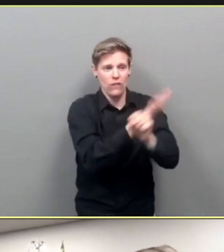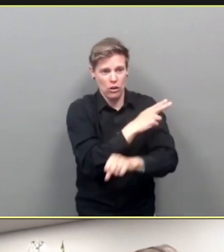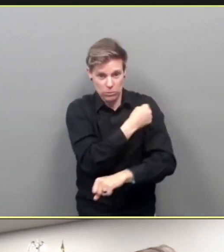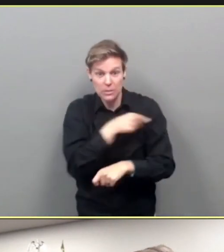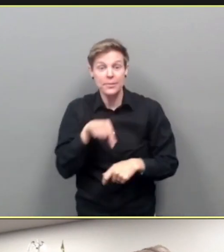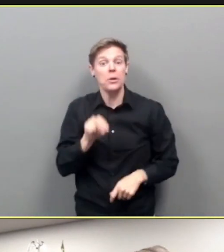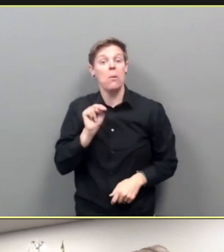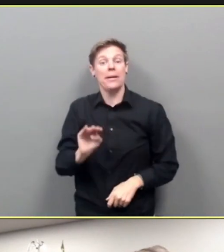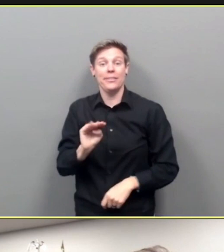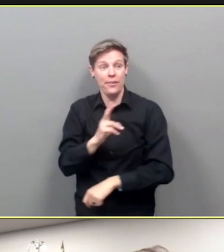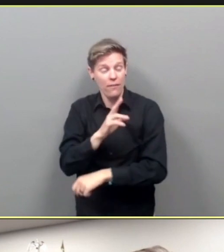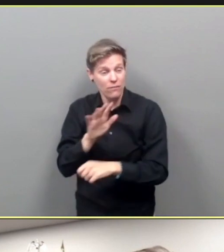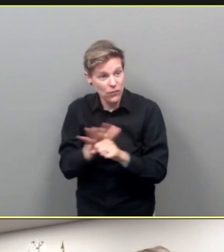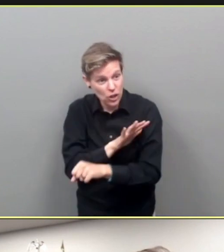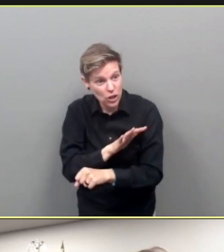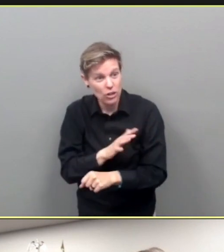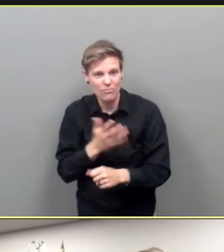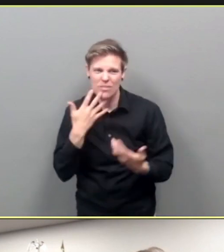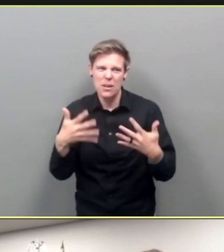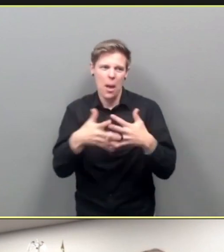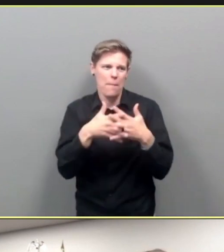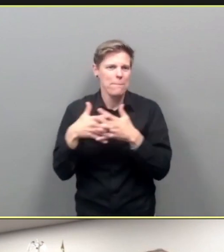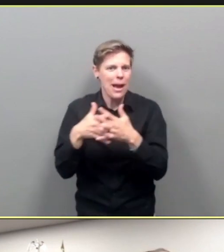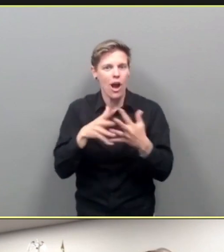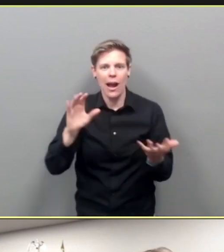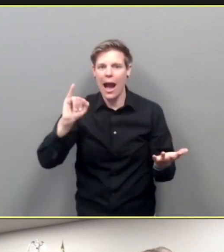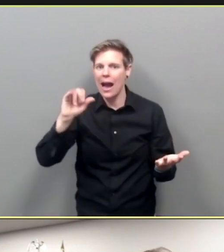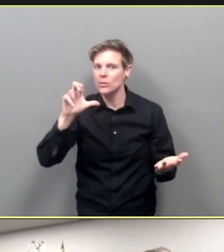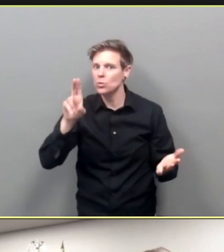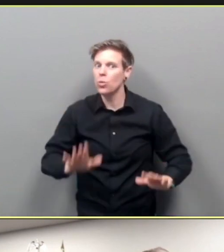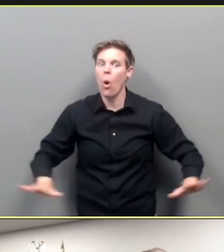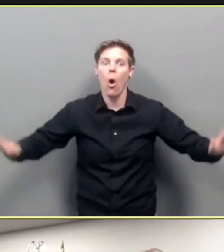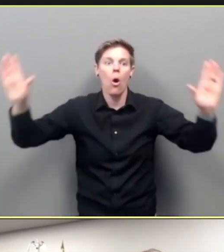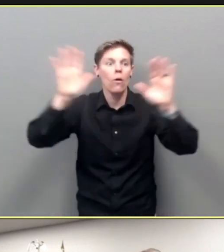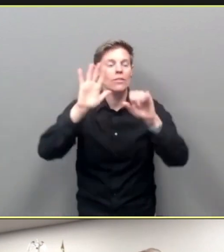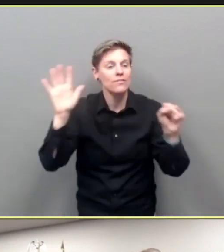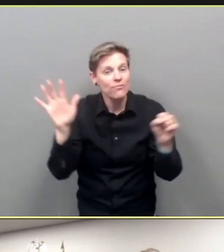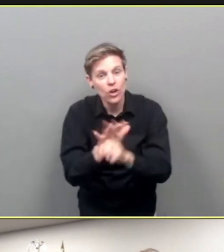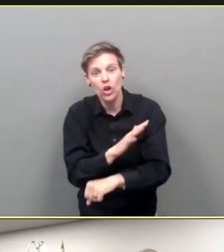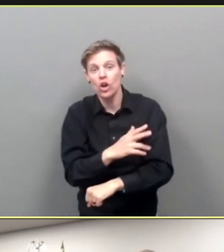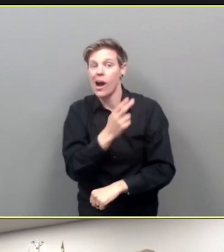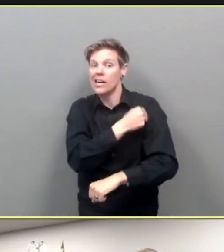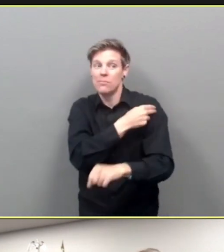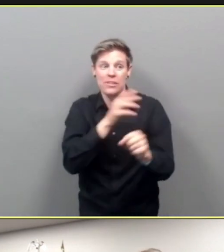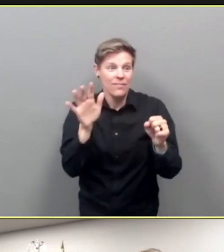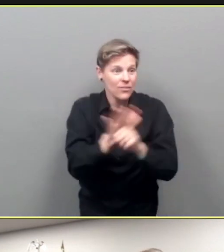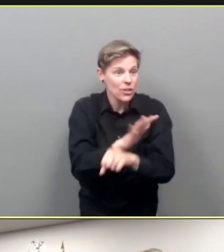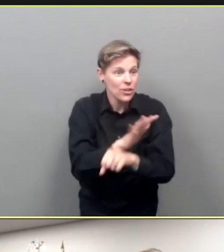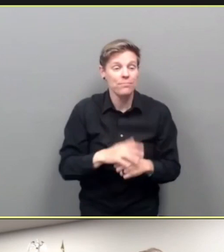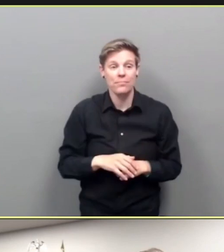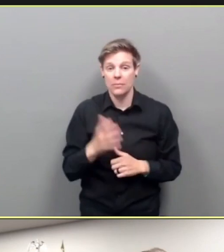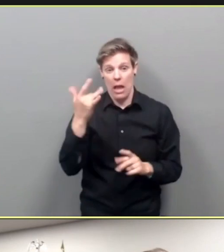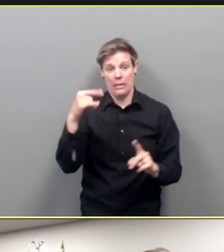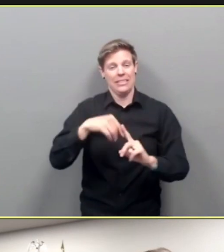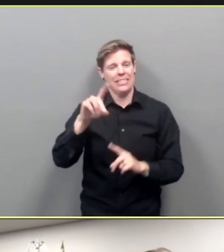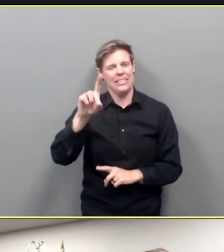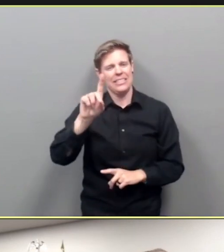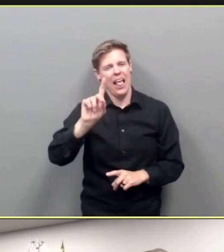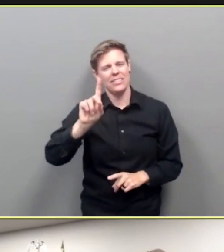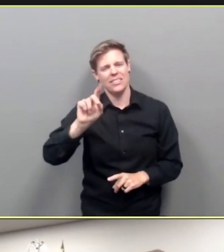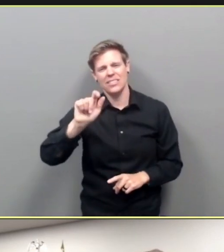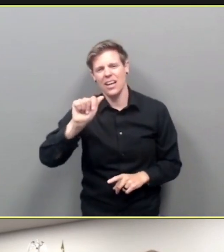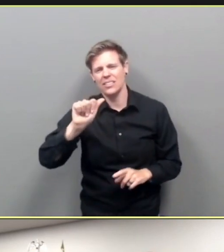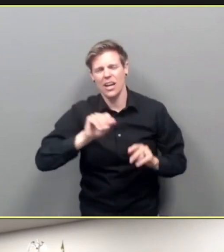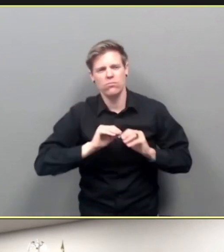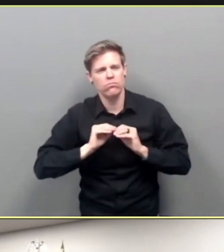American hospitals, American ICUs are full from the Delta pandemic. It's just a stickier problem for us that